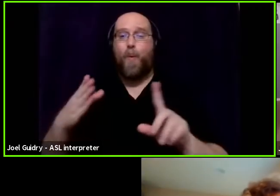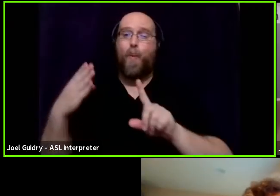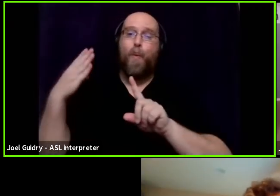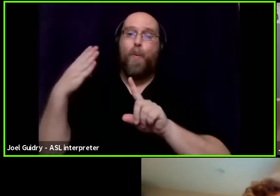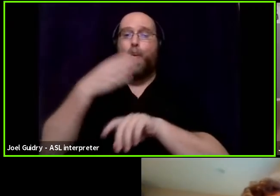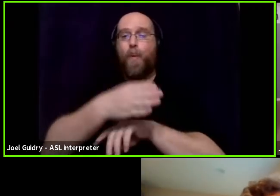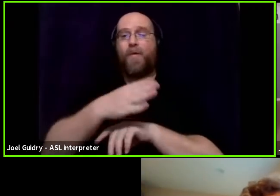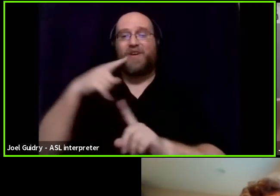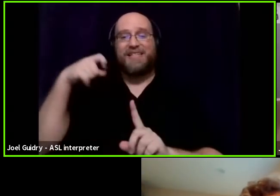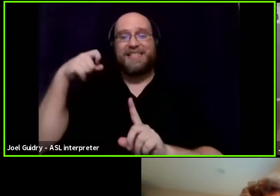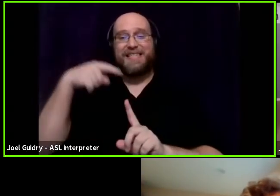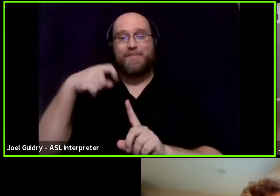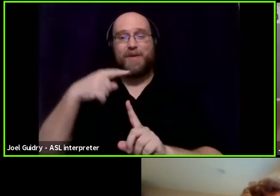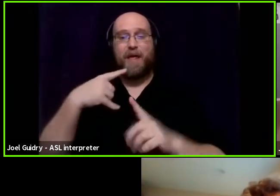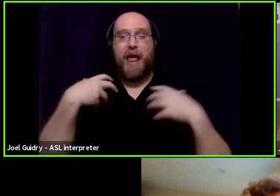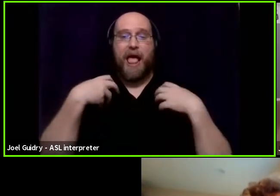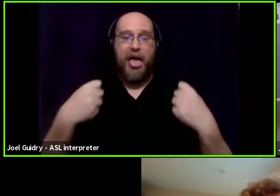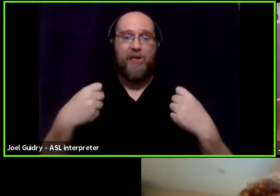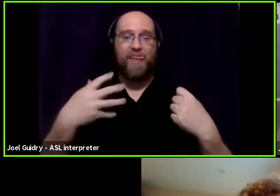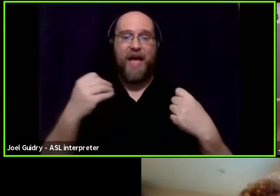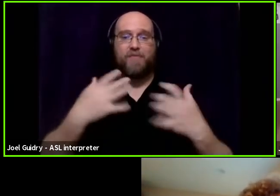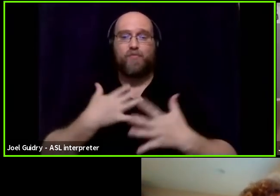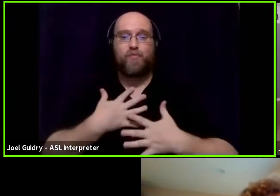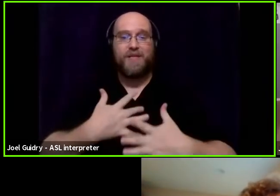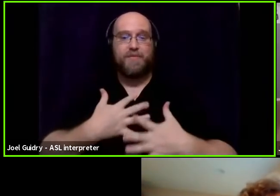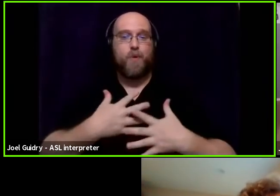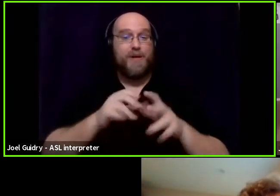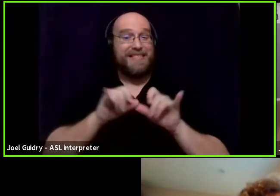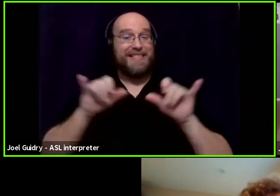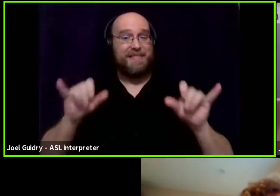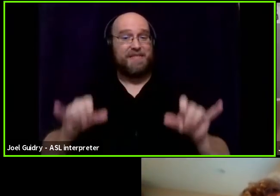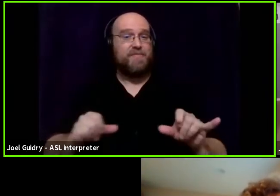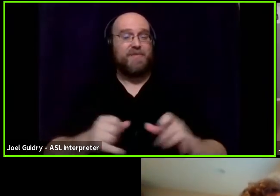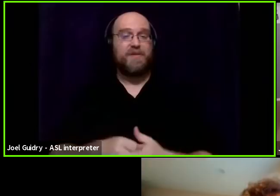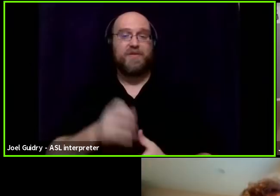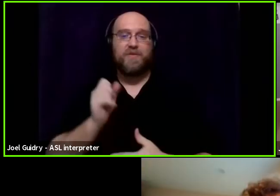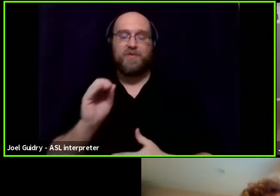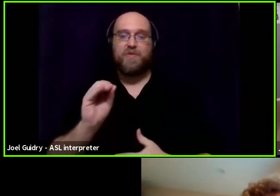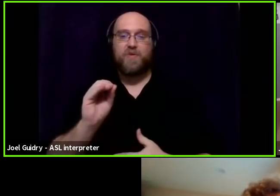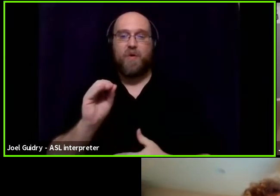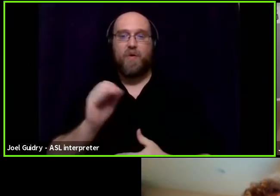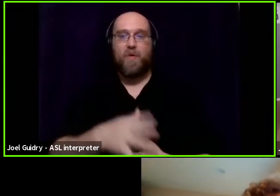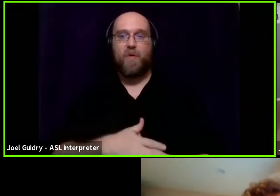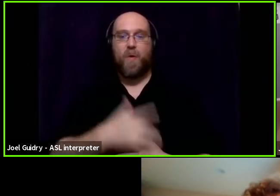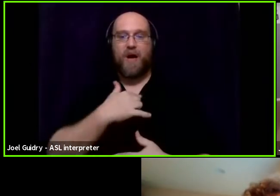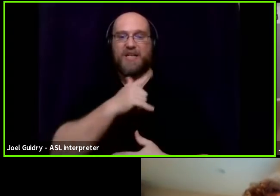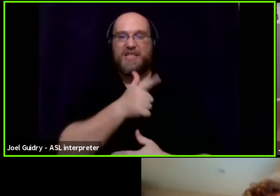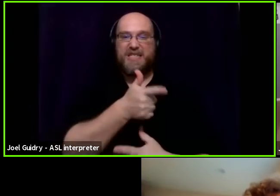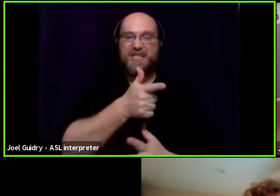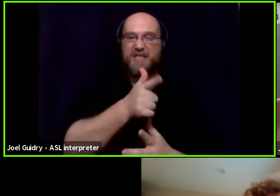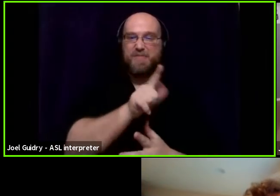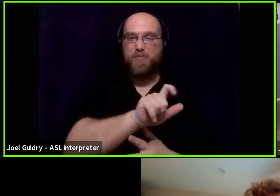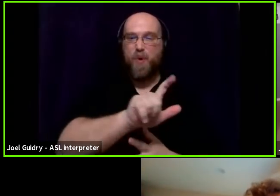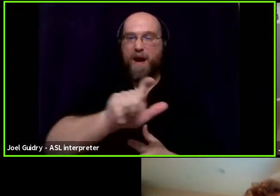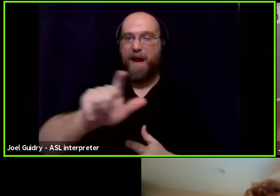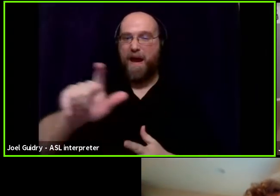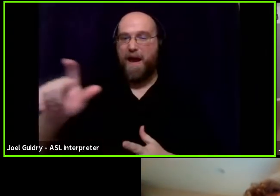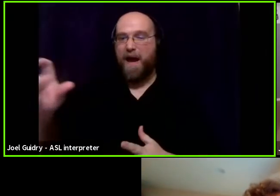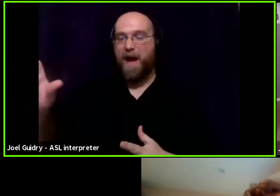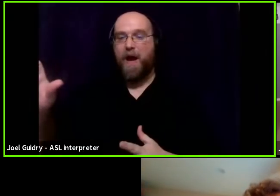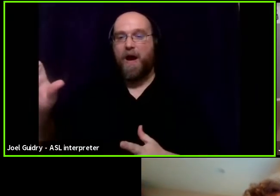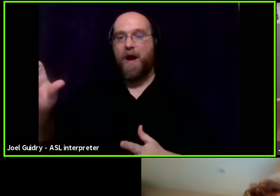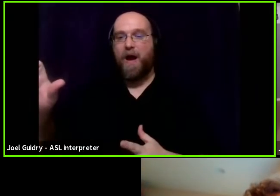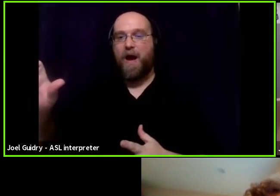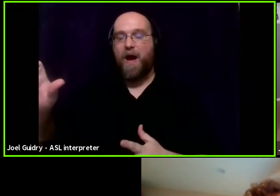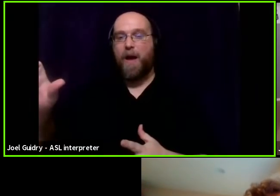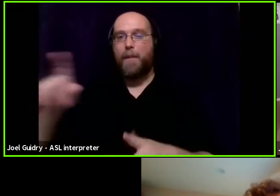health and respiratory systems. So the idea of spraying and not having a time for the